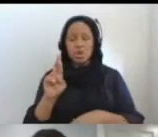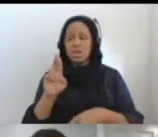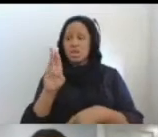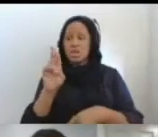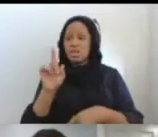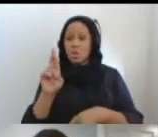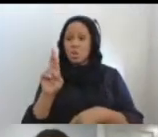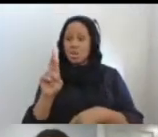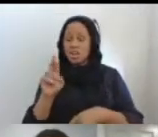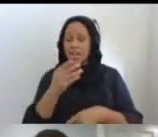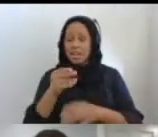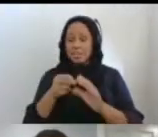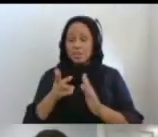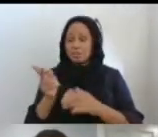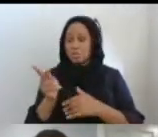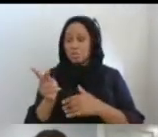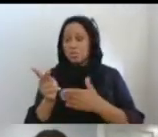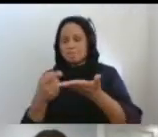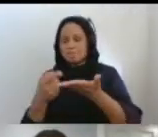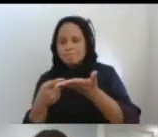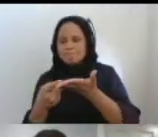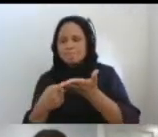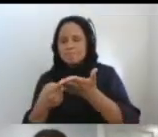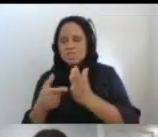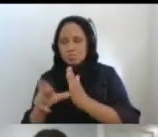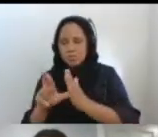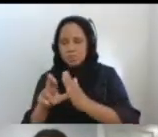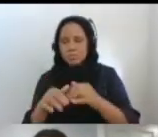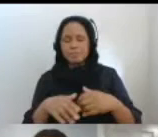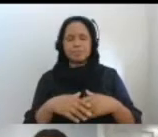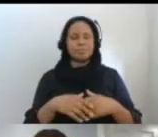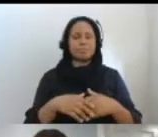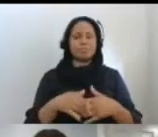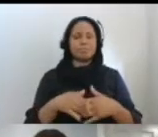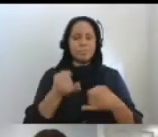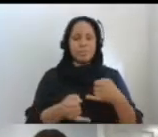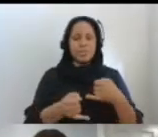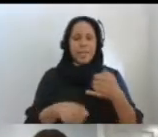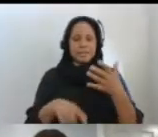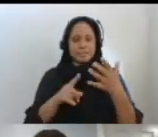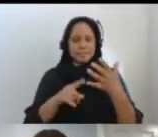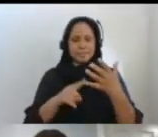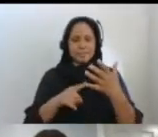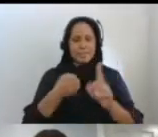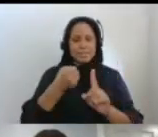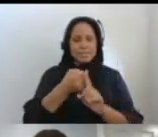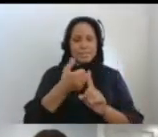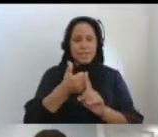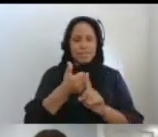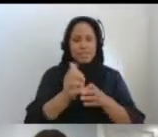And then there's someone called the self-direction liaison. And this is someone who you'll find at